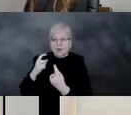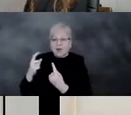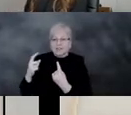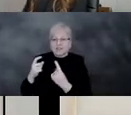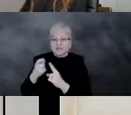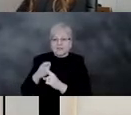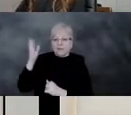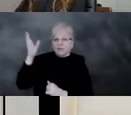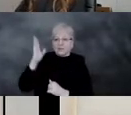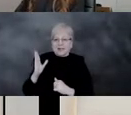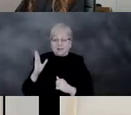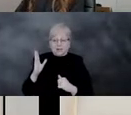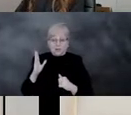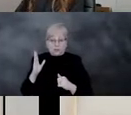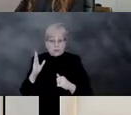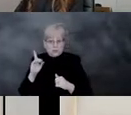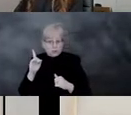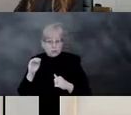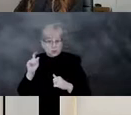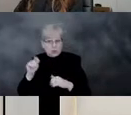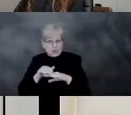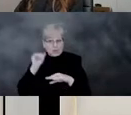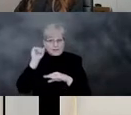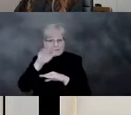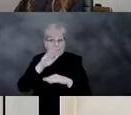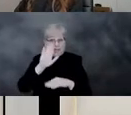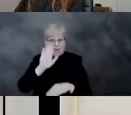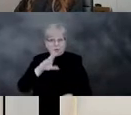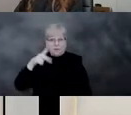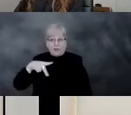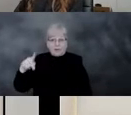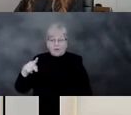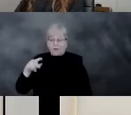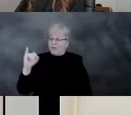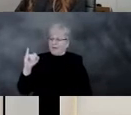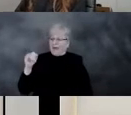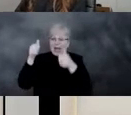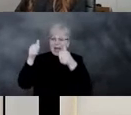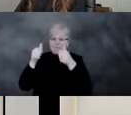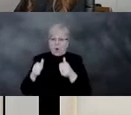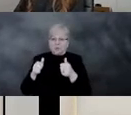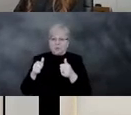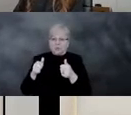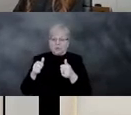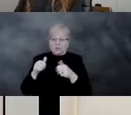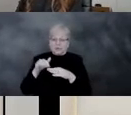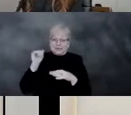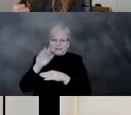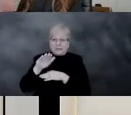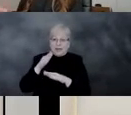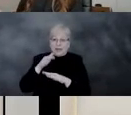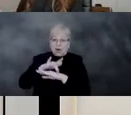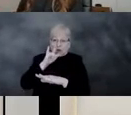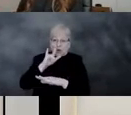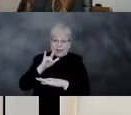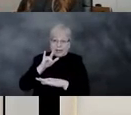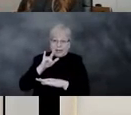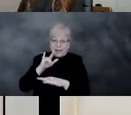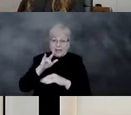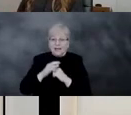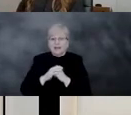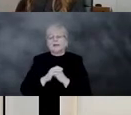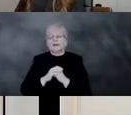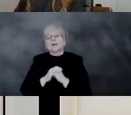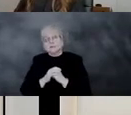or not you need to submit your PowerPoint or your iPoster presentation. The answer is it would be beneficial